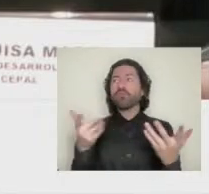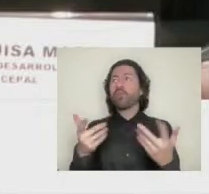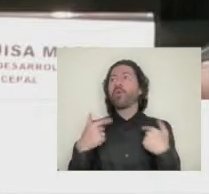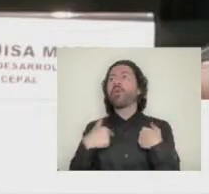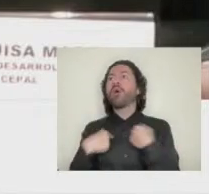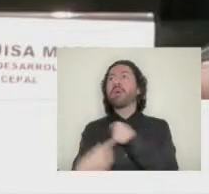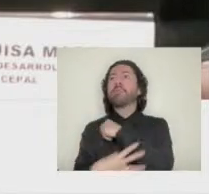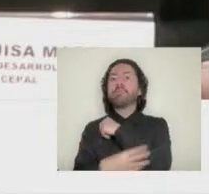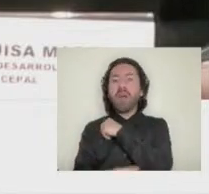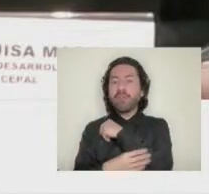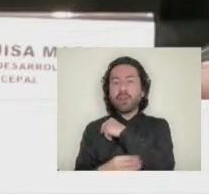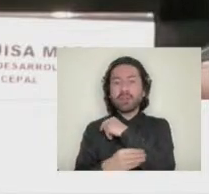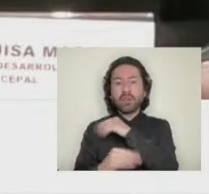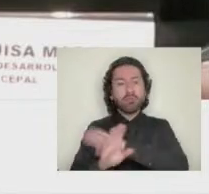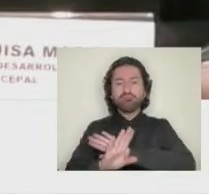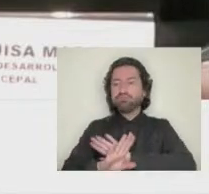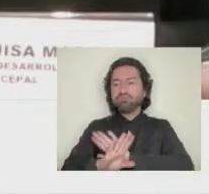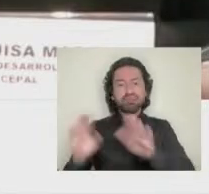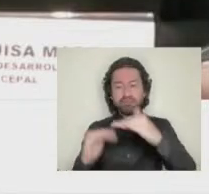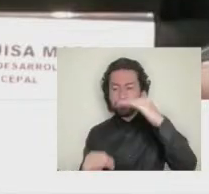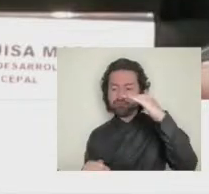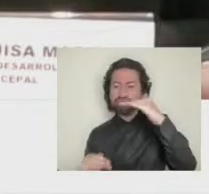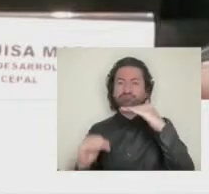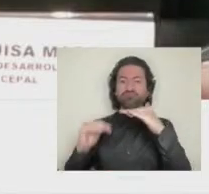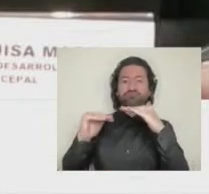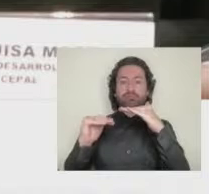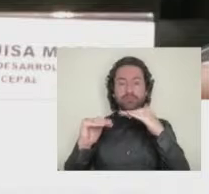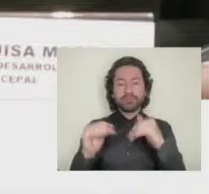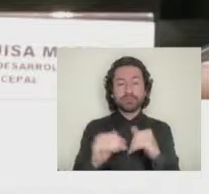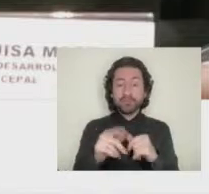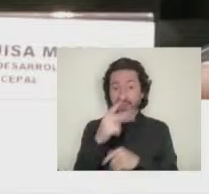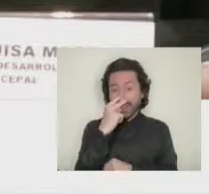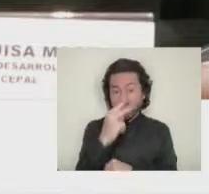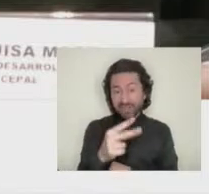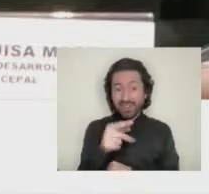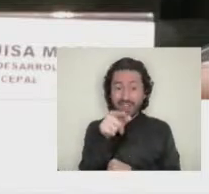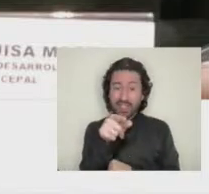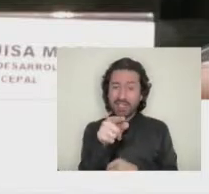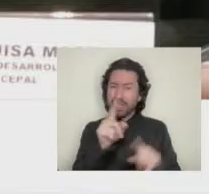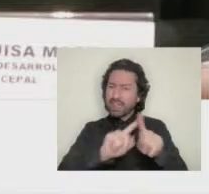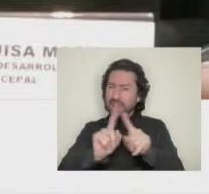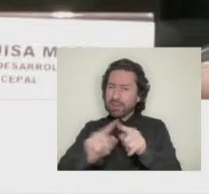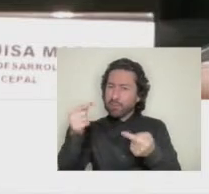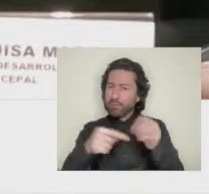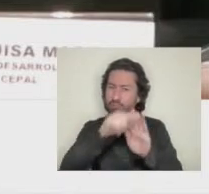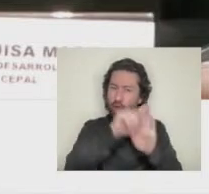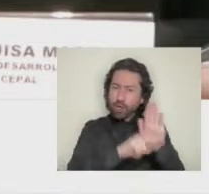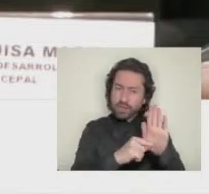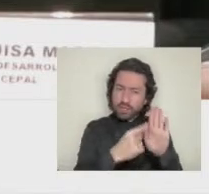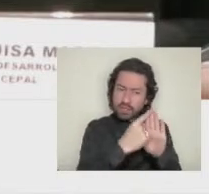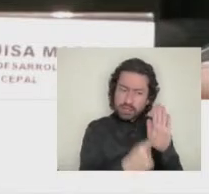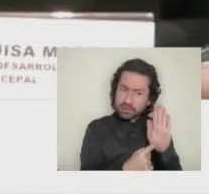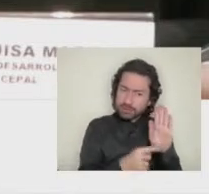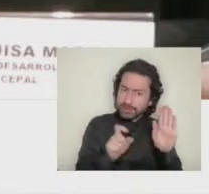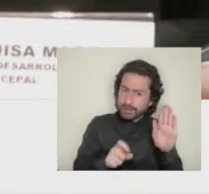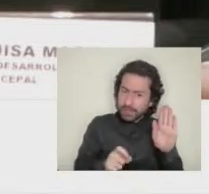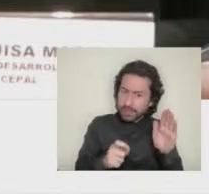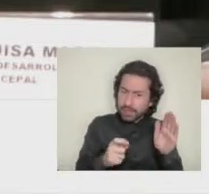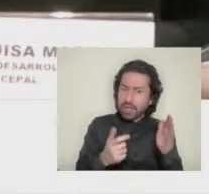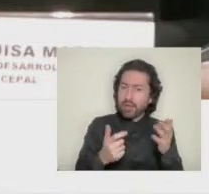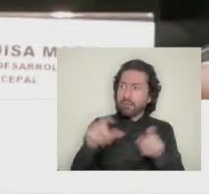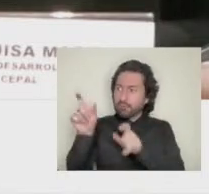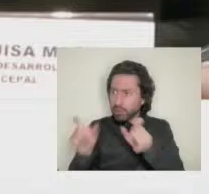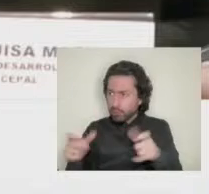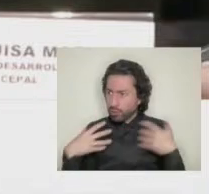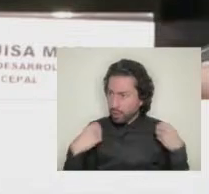overcome poverty and reduce inequalities. What we view here is that indeed this comprehensive nature of policies